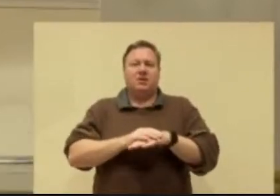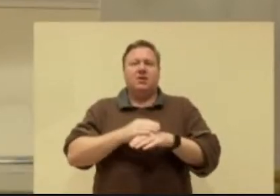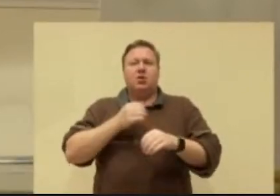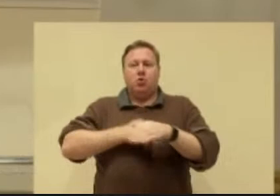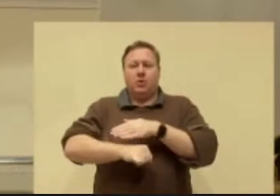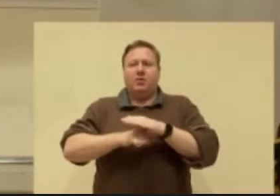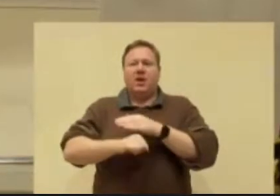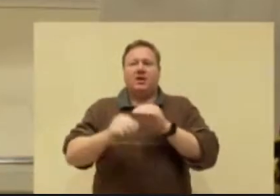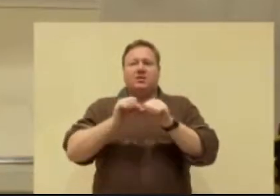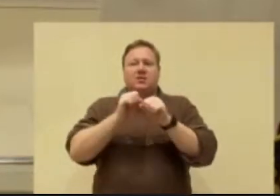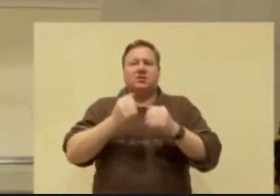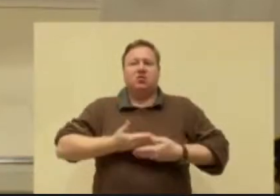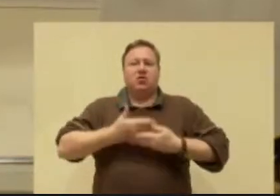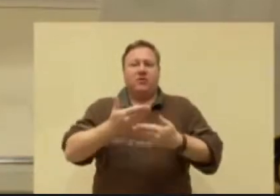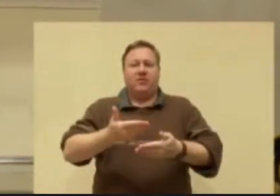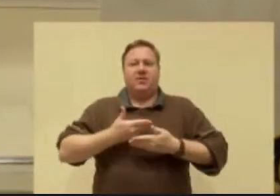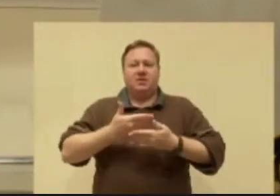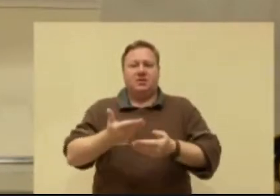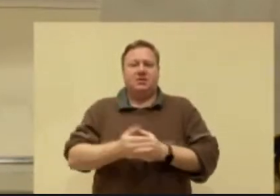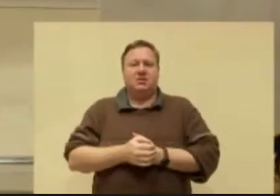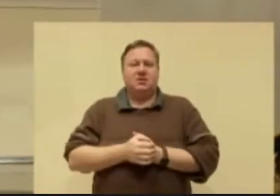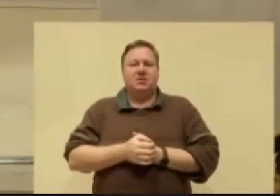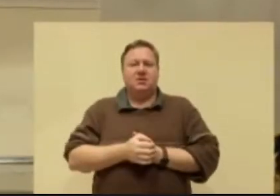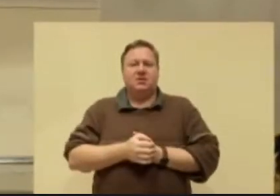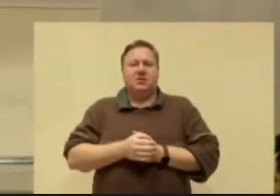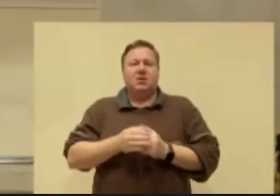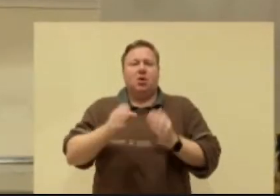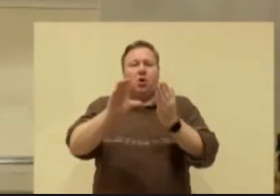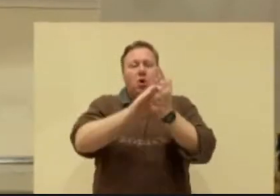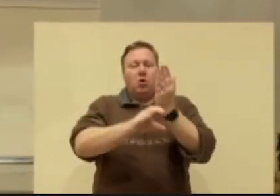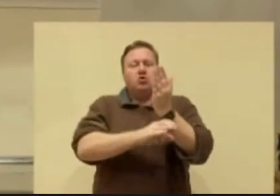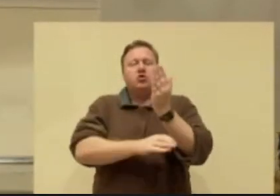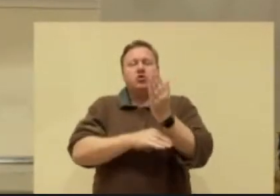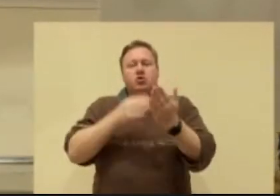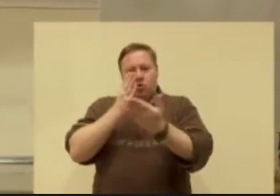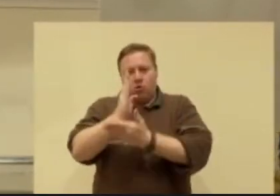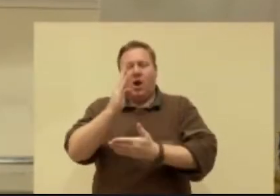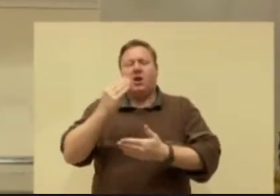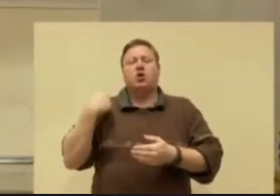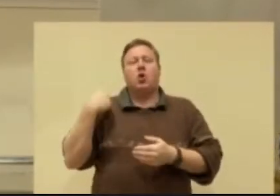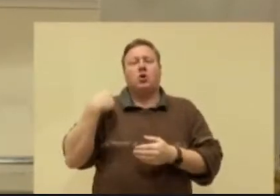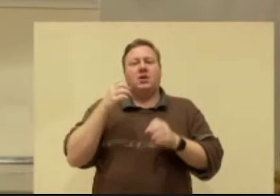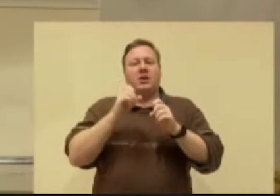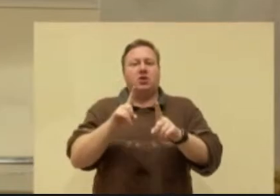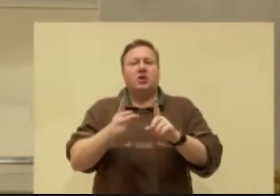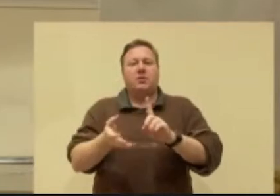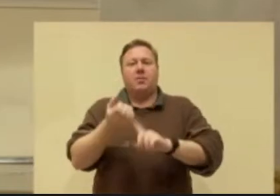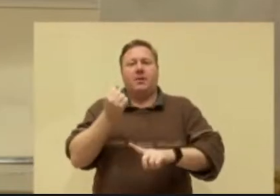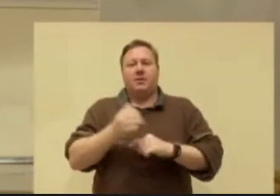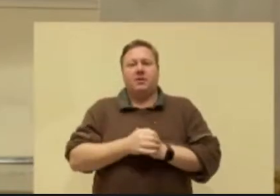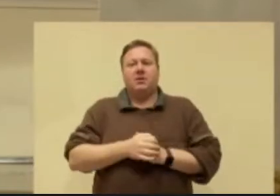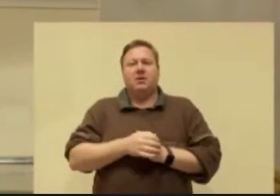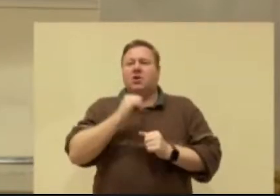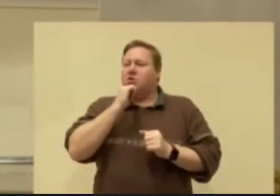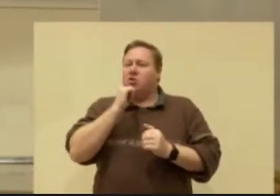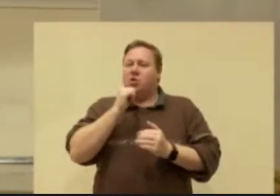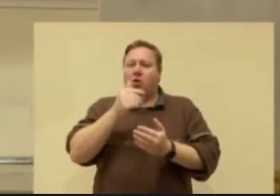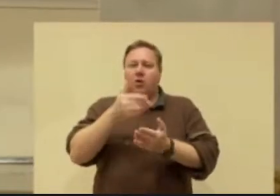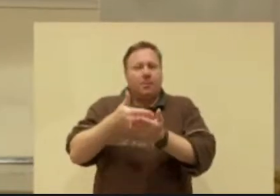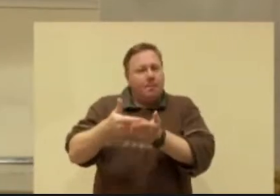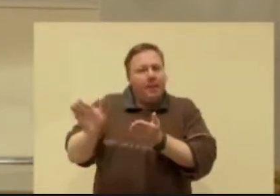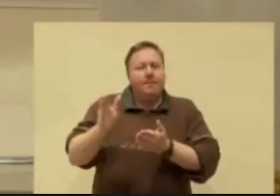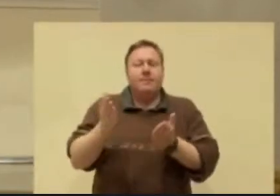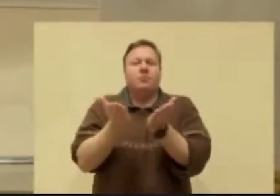services to promote the constitutional rights of girls to education by ensuring that they're not extruded from school as a